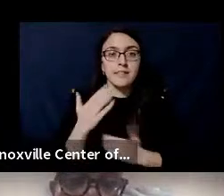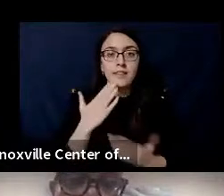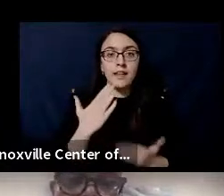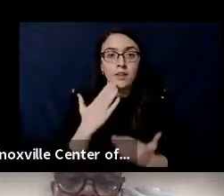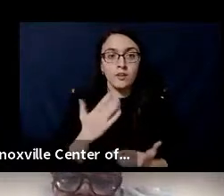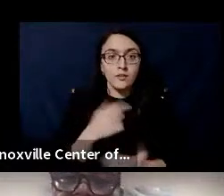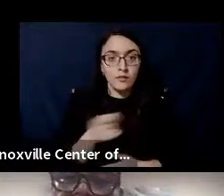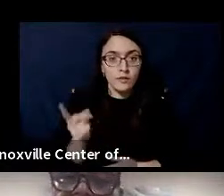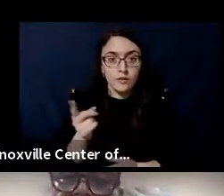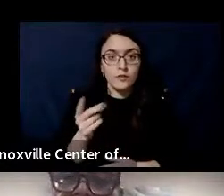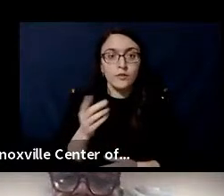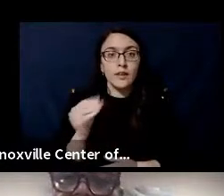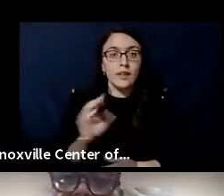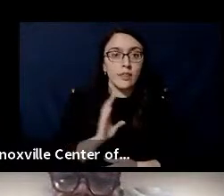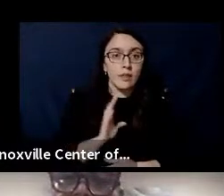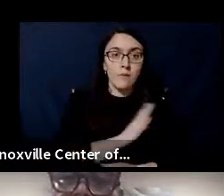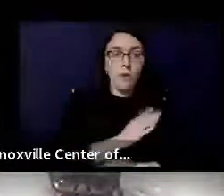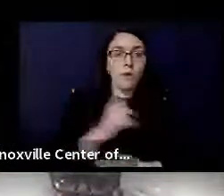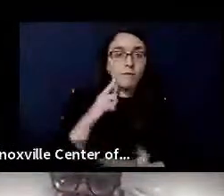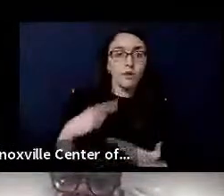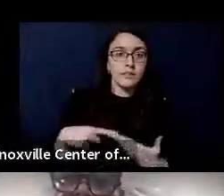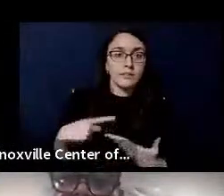for heartfelt discussion.